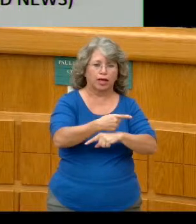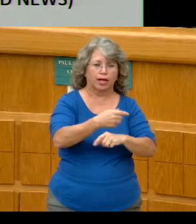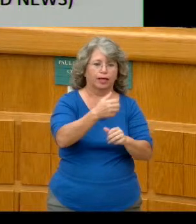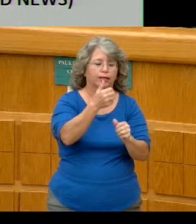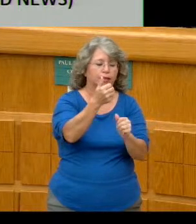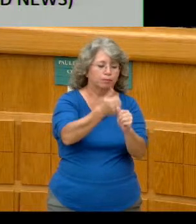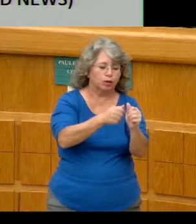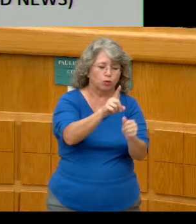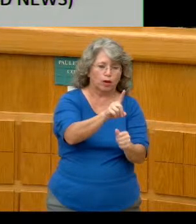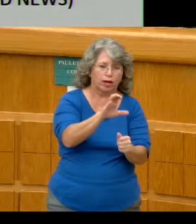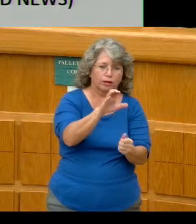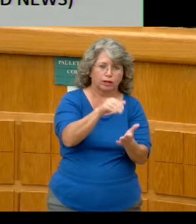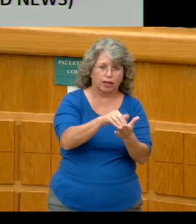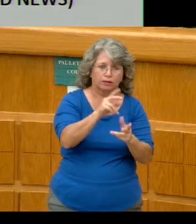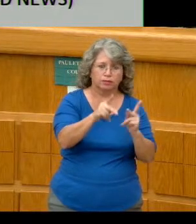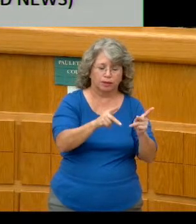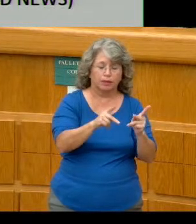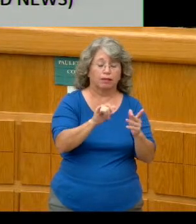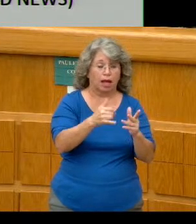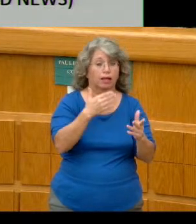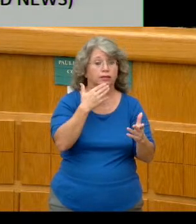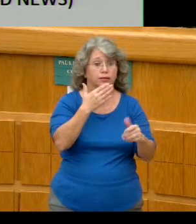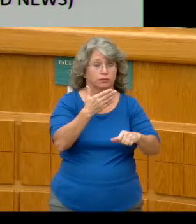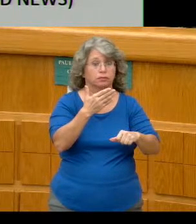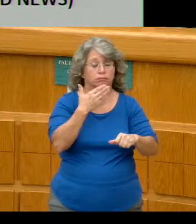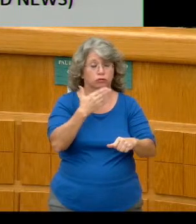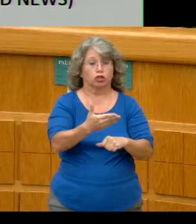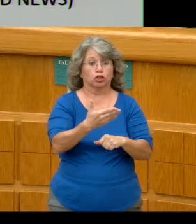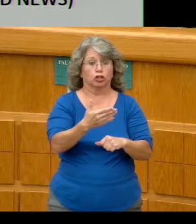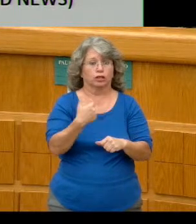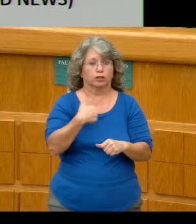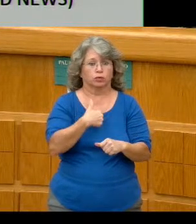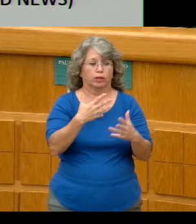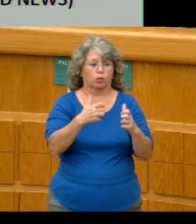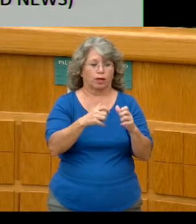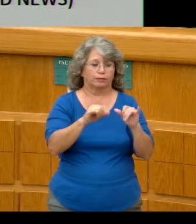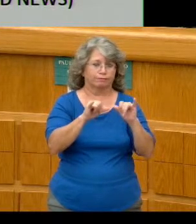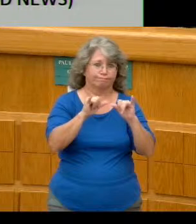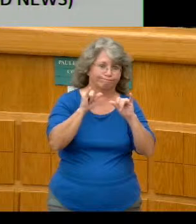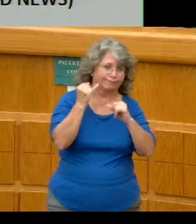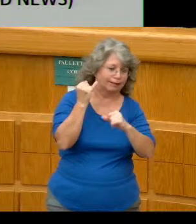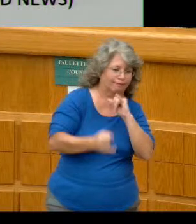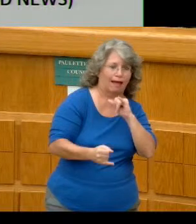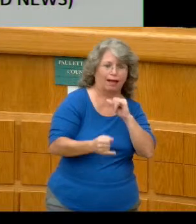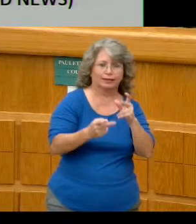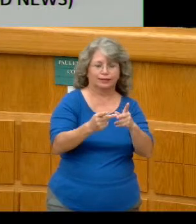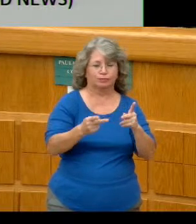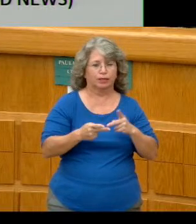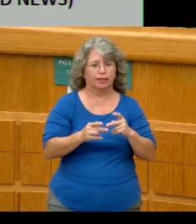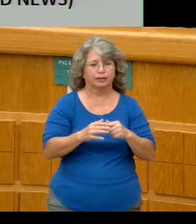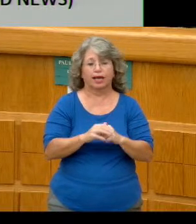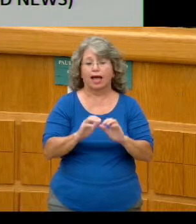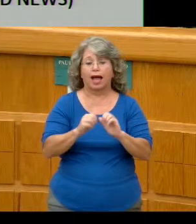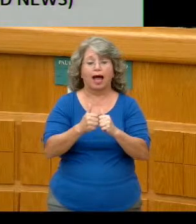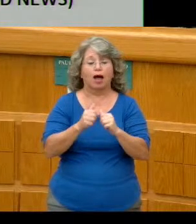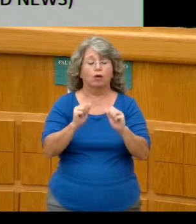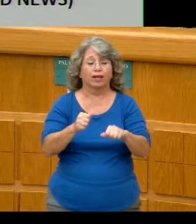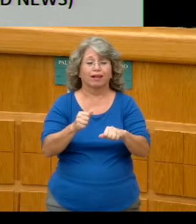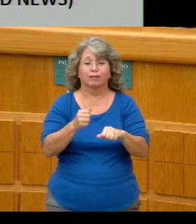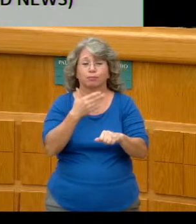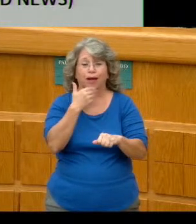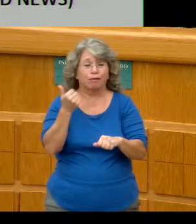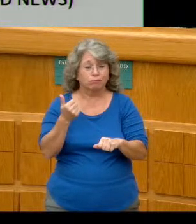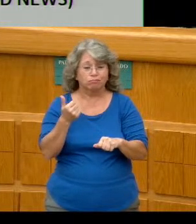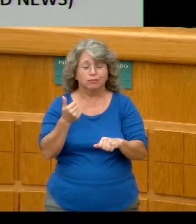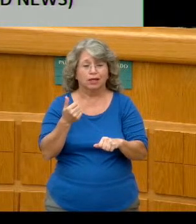good development. We want to be in last place. We want to stay in last place. The only way it could be better is if we just had fewer cases.